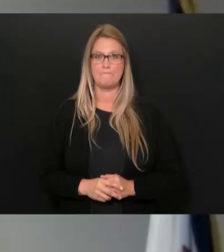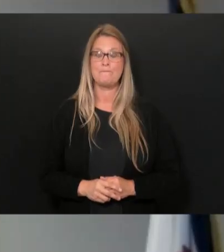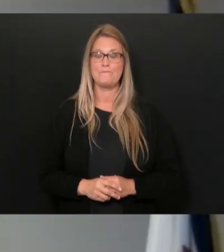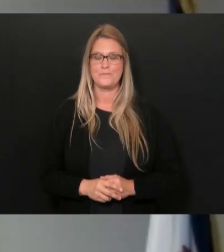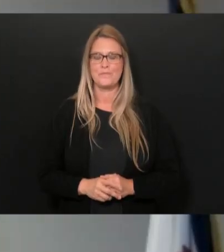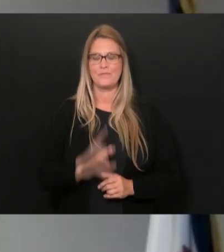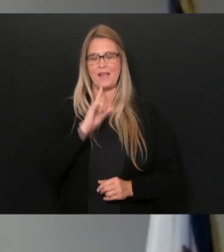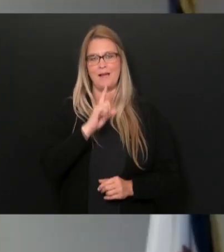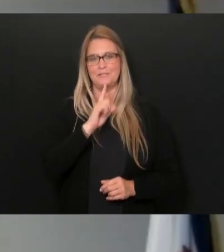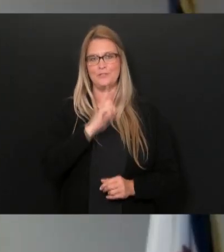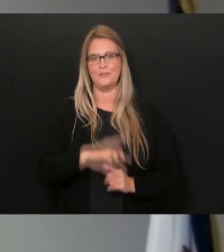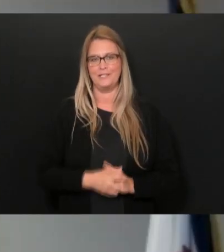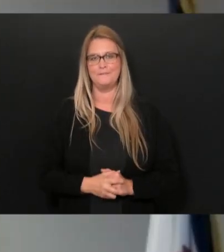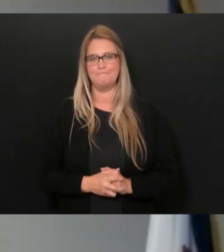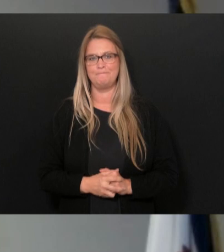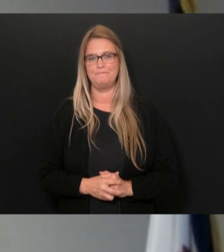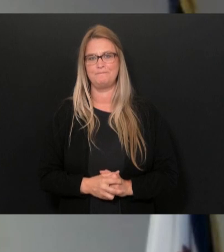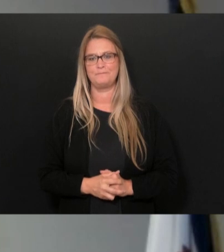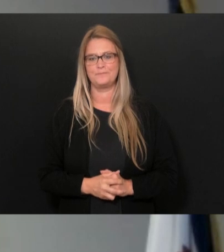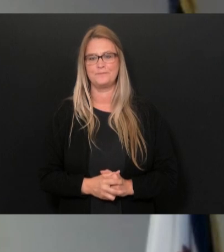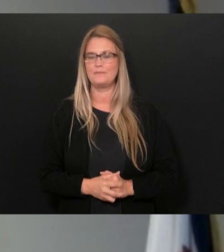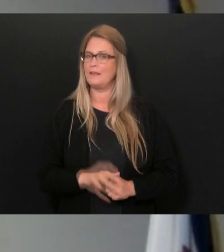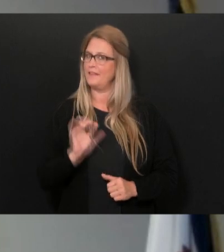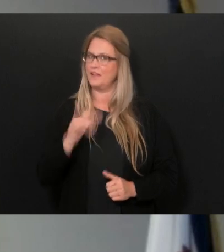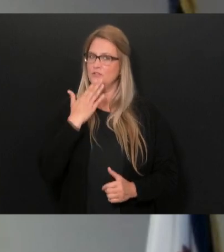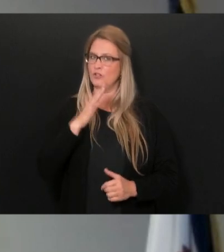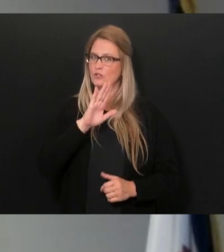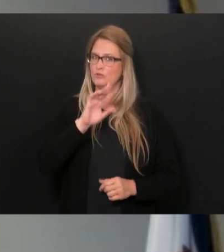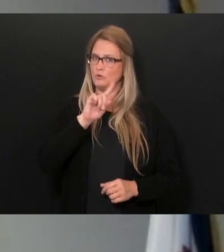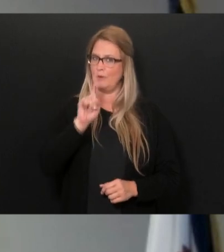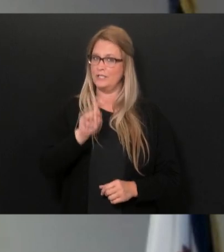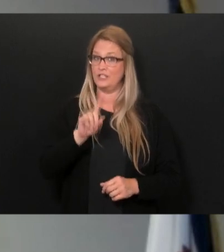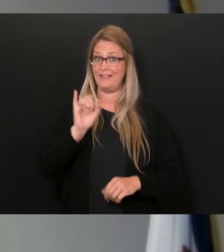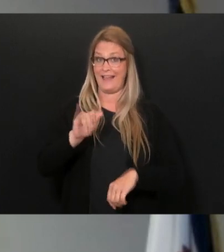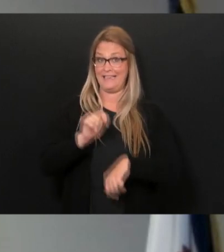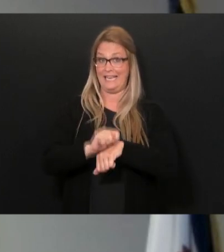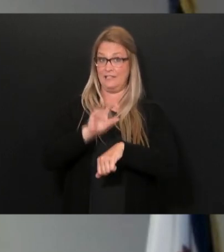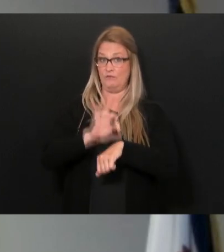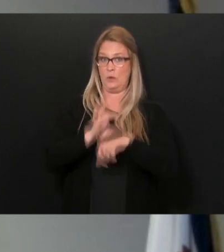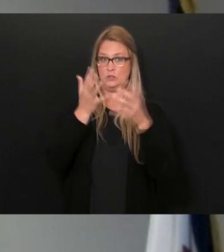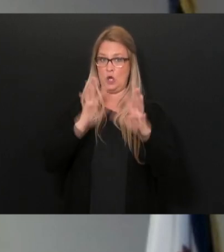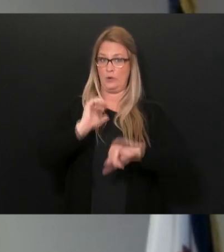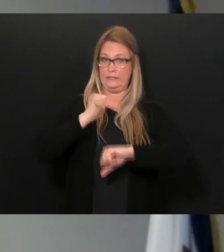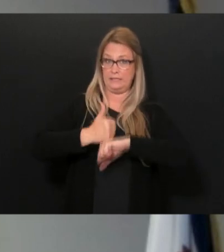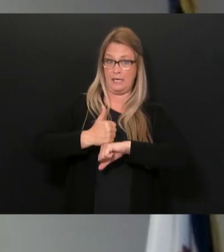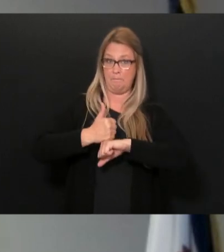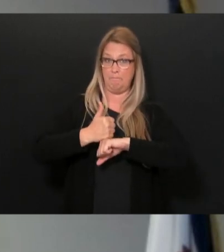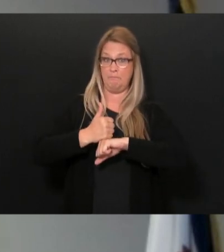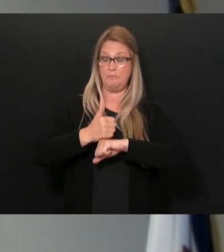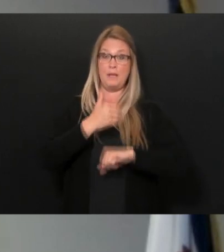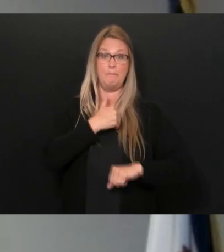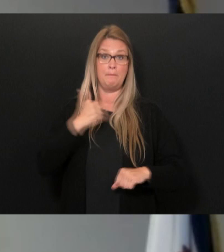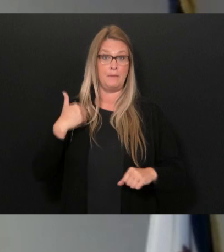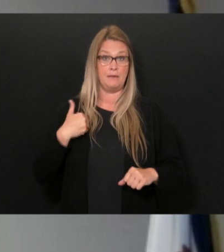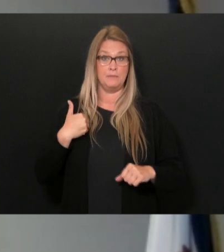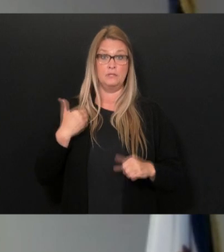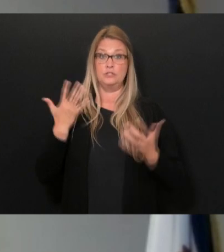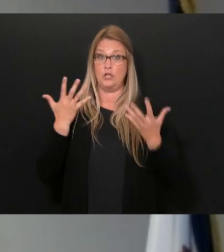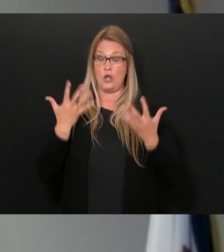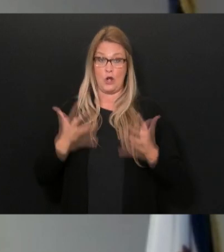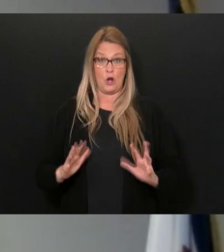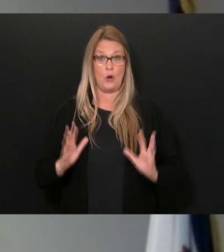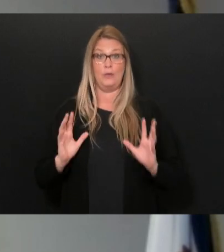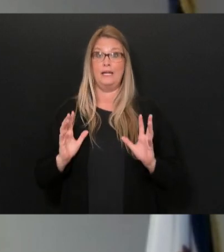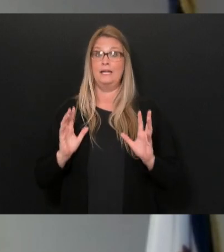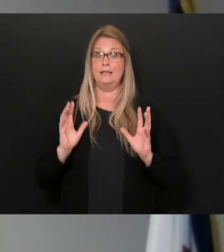Absolutely. Thank you, Rodney. Good question. We have that task force formed. The members have been contacted.